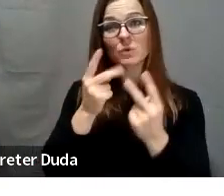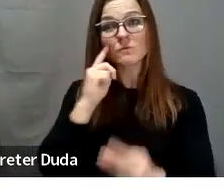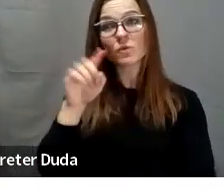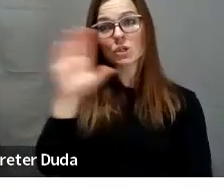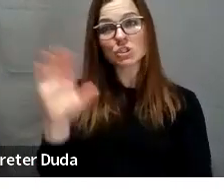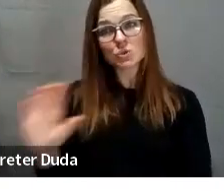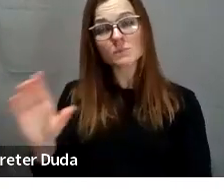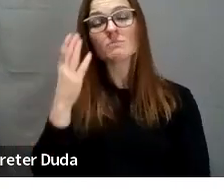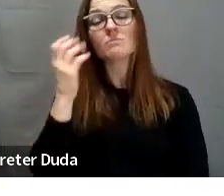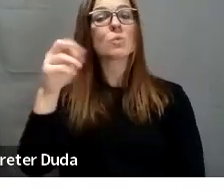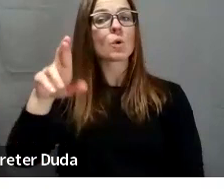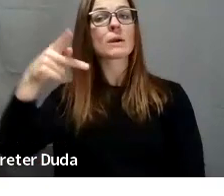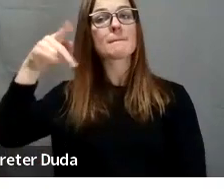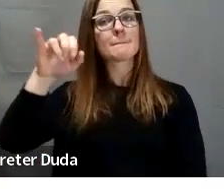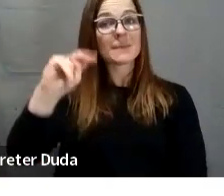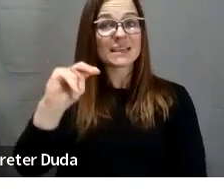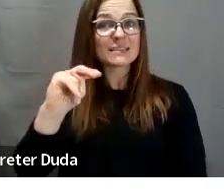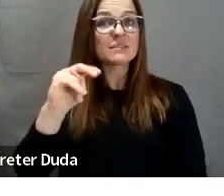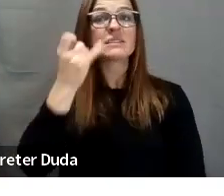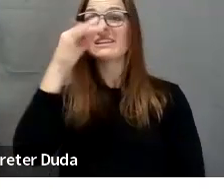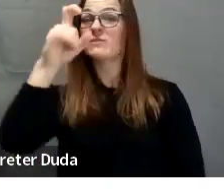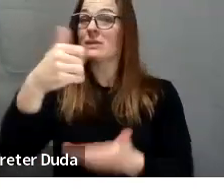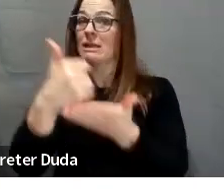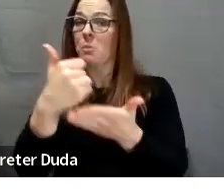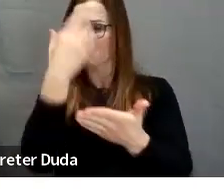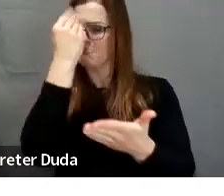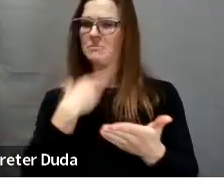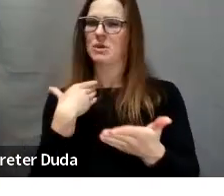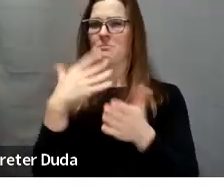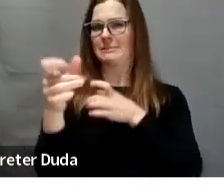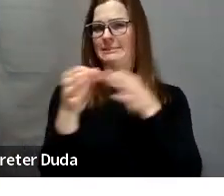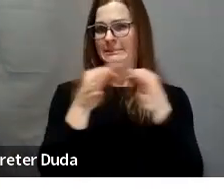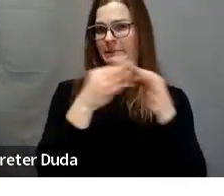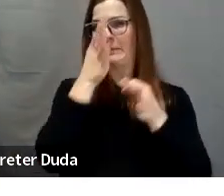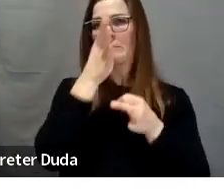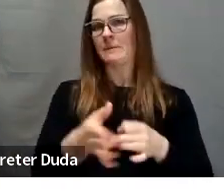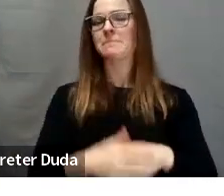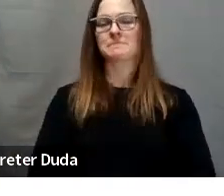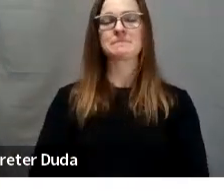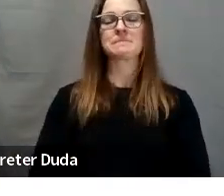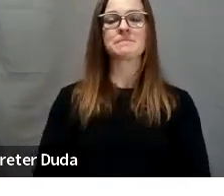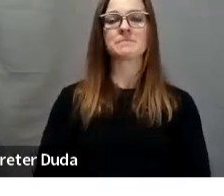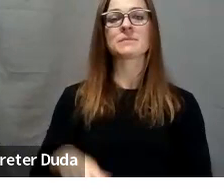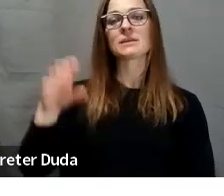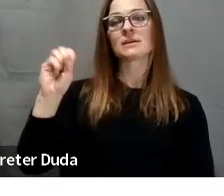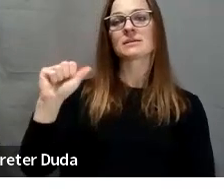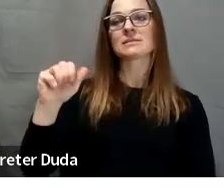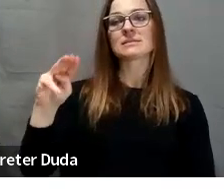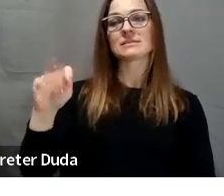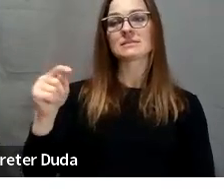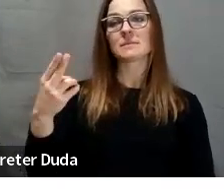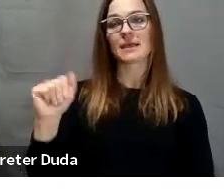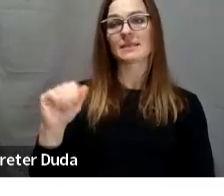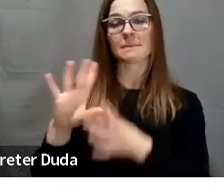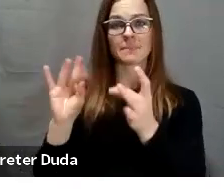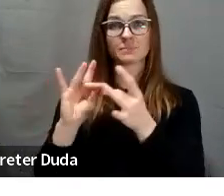pin them, and if you need help with that, just let me know and I can walk you through. I can put that in the chat. And then Samantha said, I work with